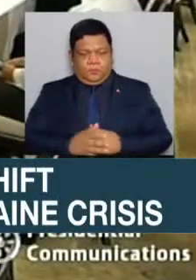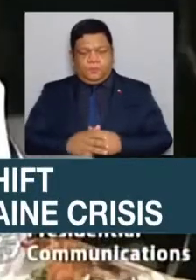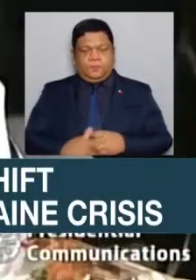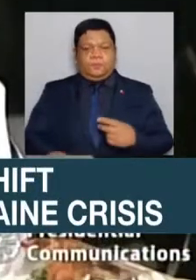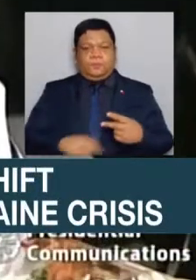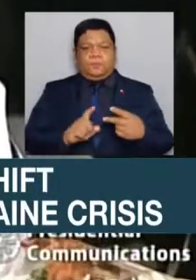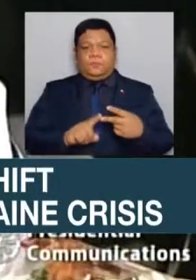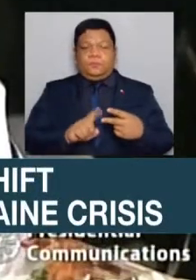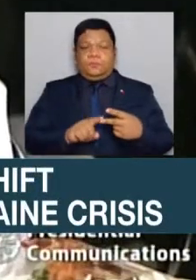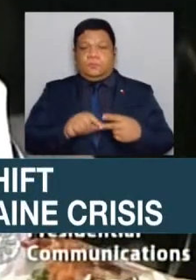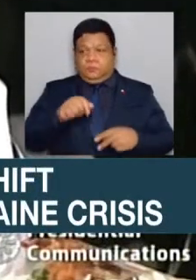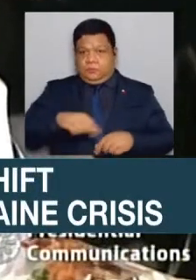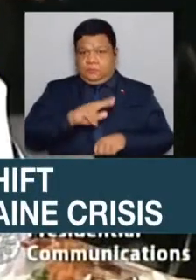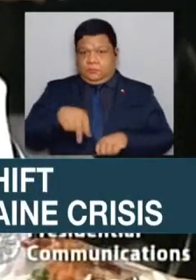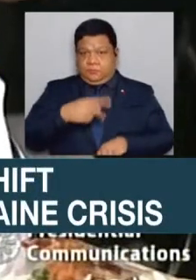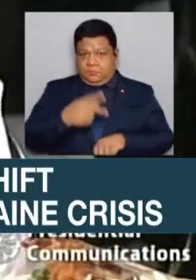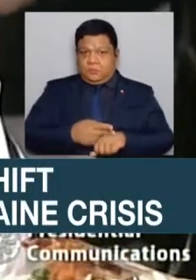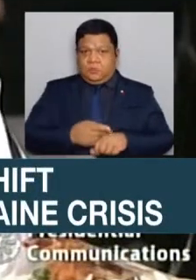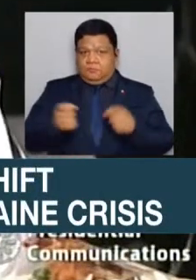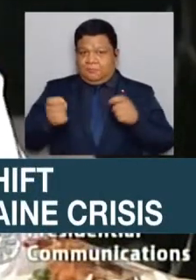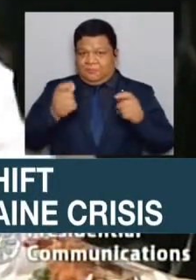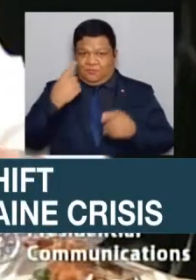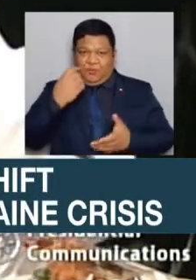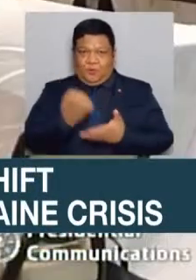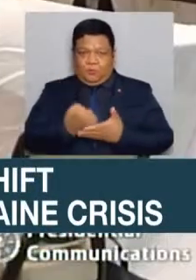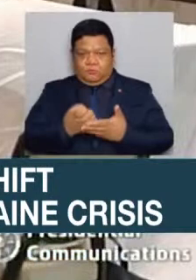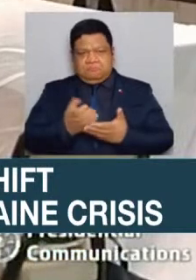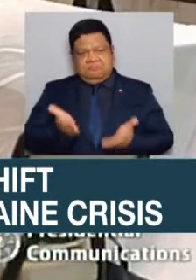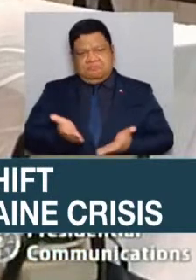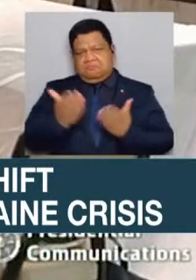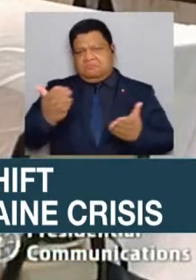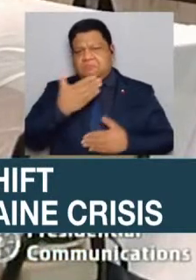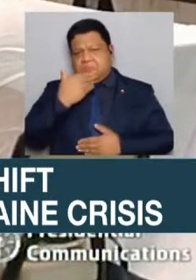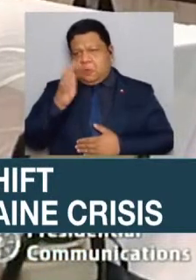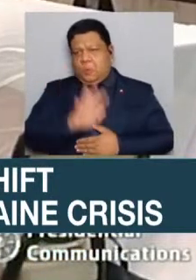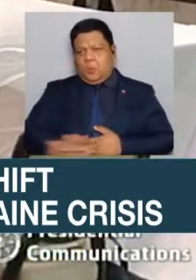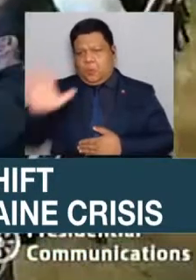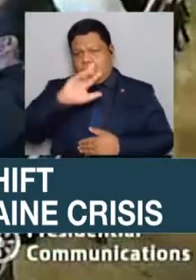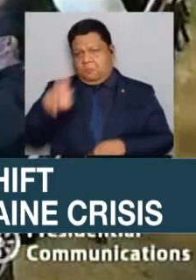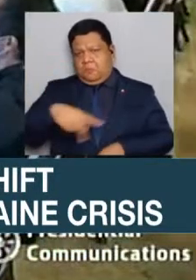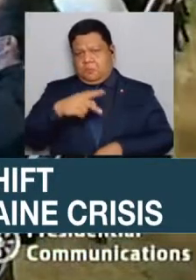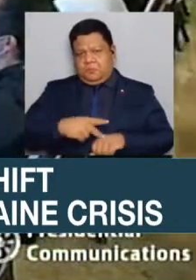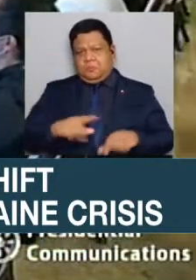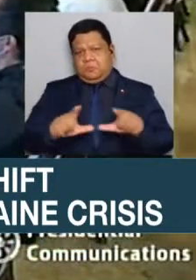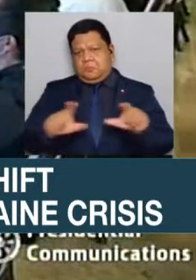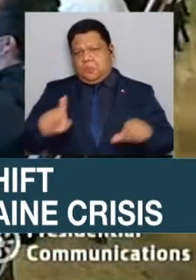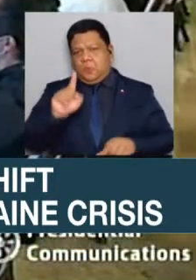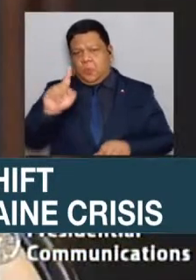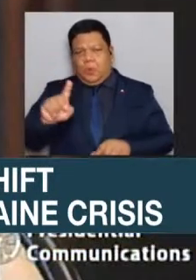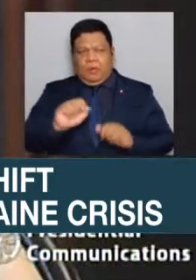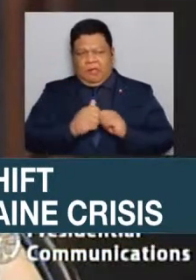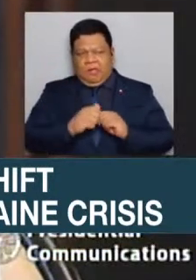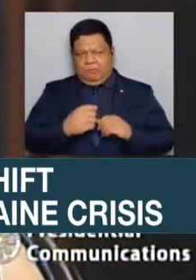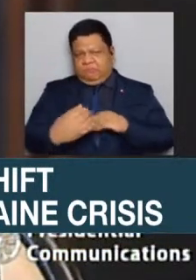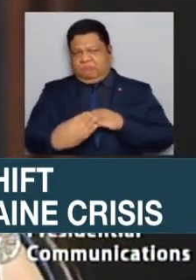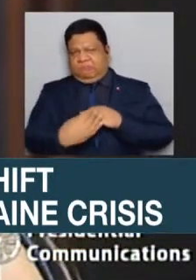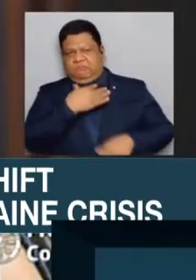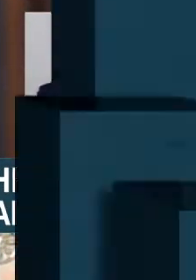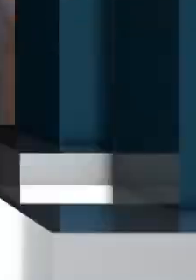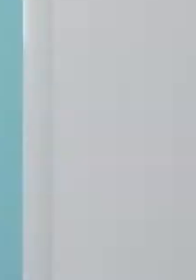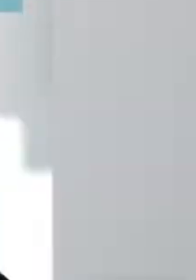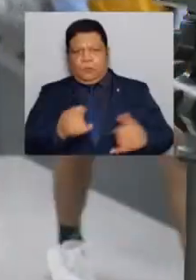Philippine economic managers recommend a nationwide shift to COVID alert level 1 to cushion the impact of the Russia-Ukraine conflict.